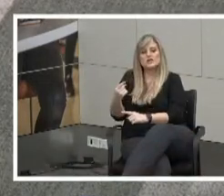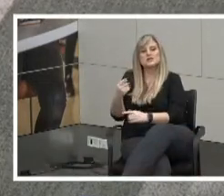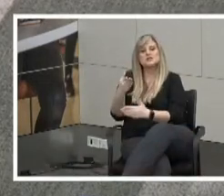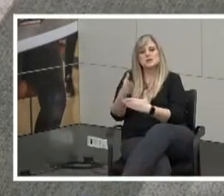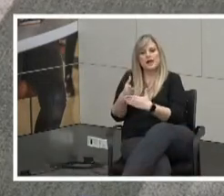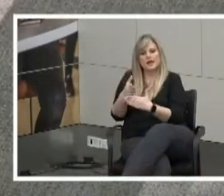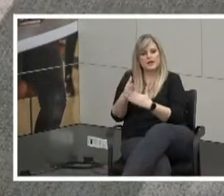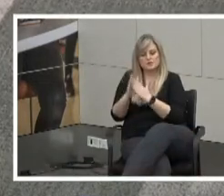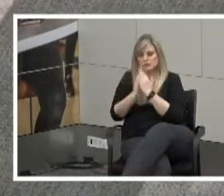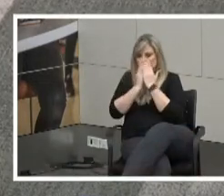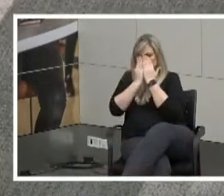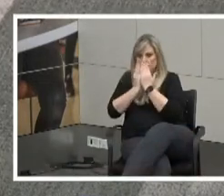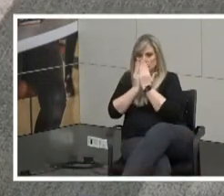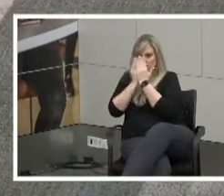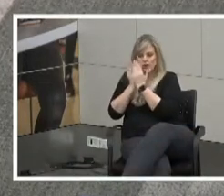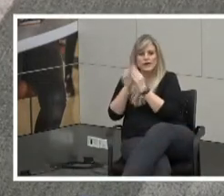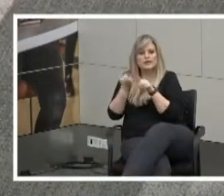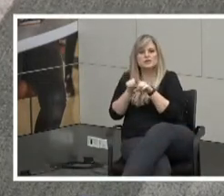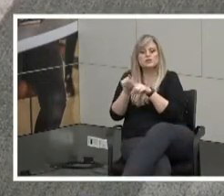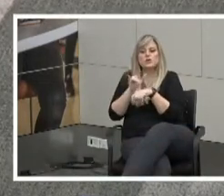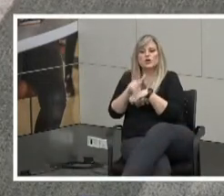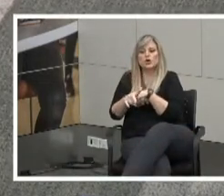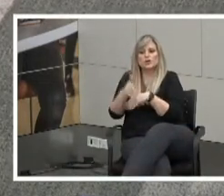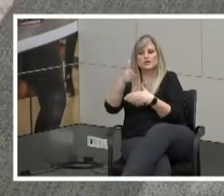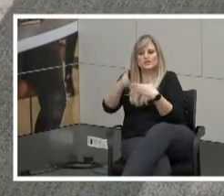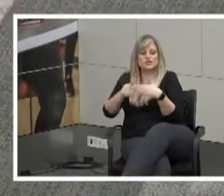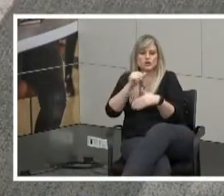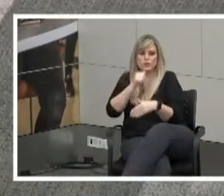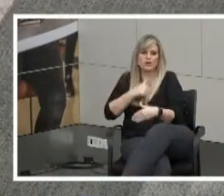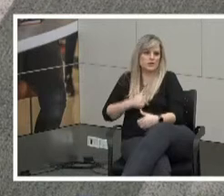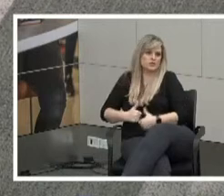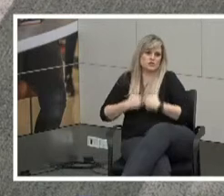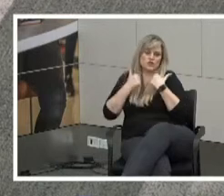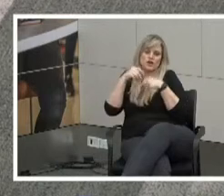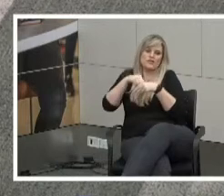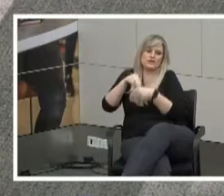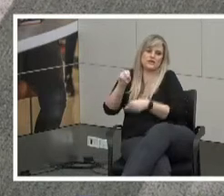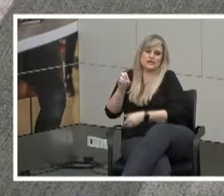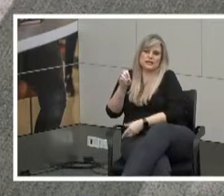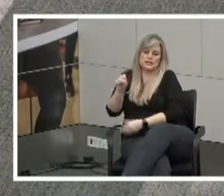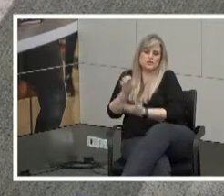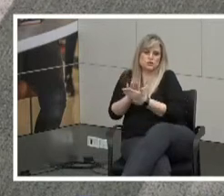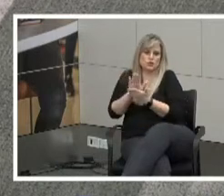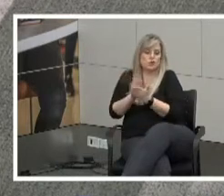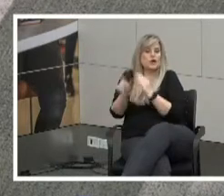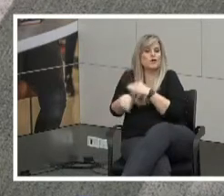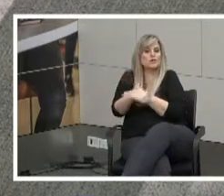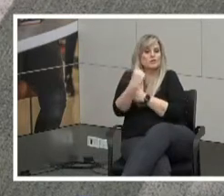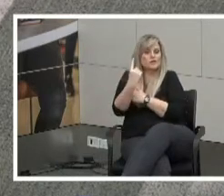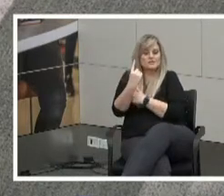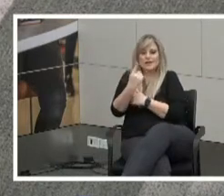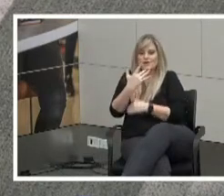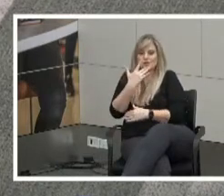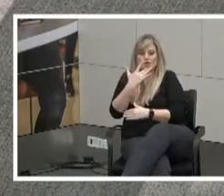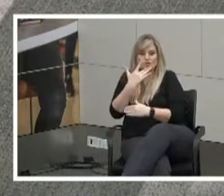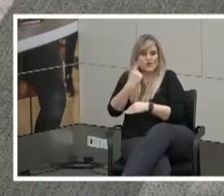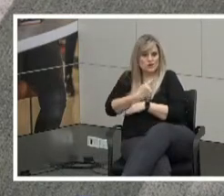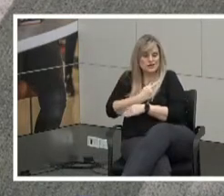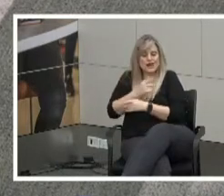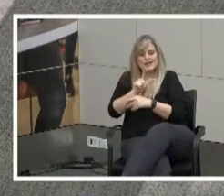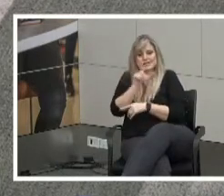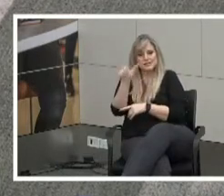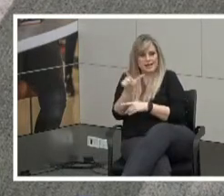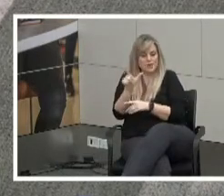Reader and an early finisher he would not survive in an anyia school one of our favorite days of the week is Library day our